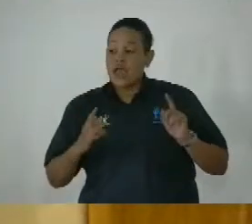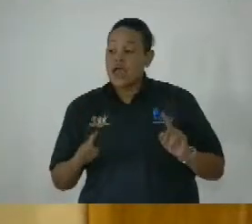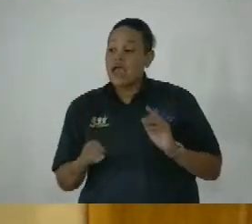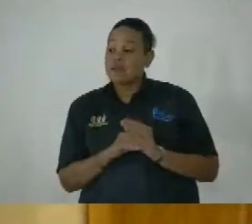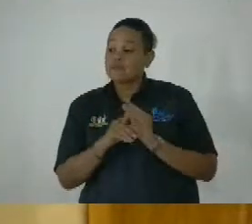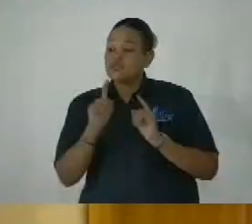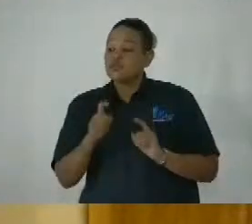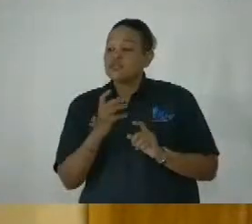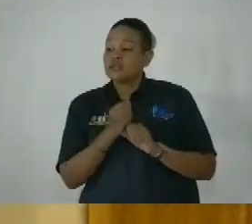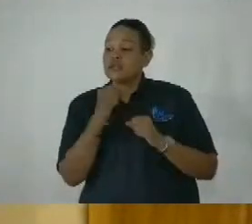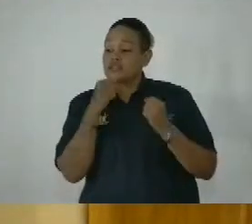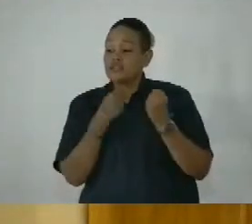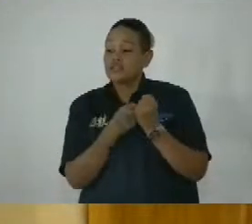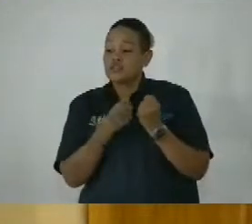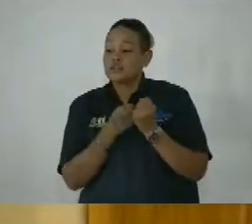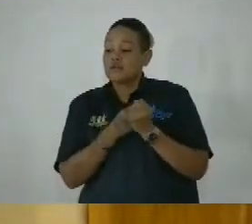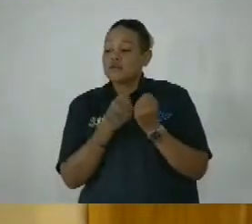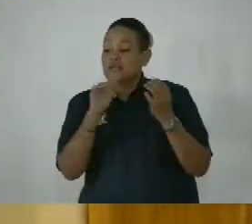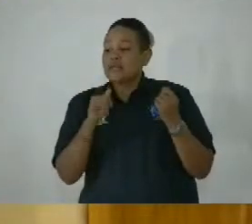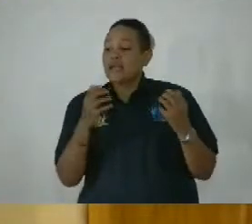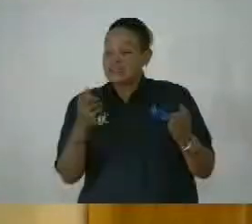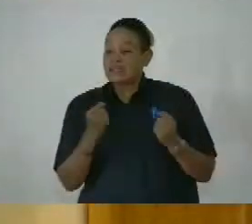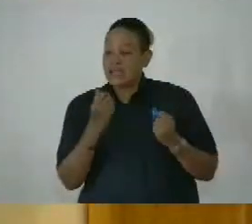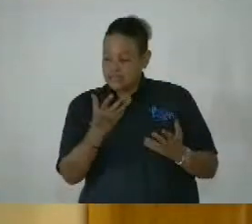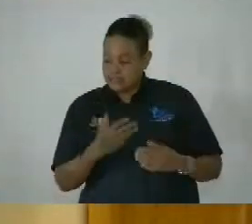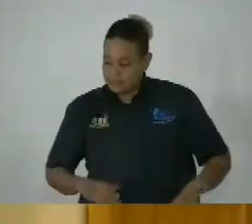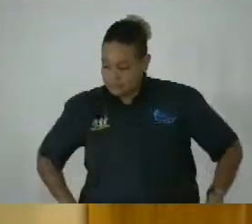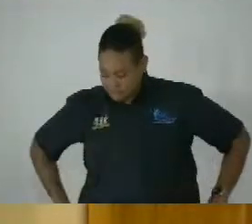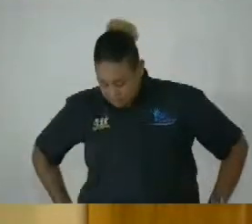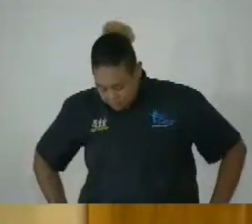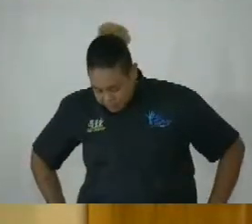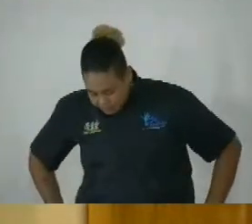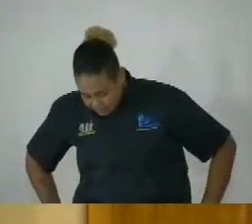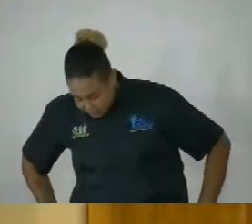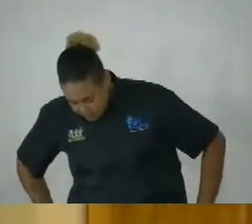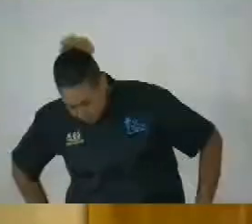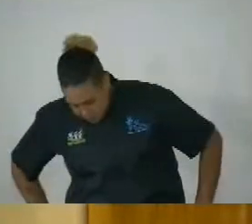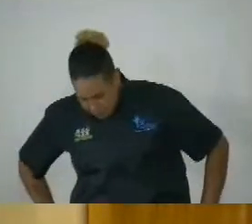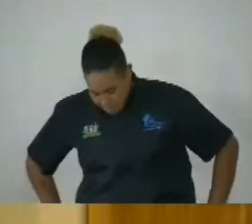deserve all the support they can do. They're working hard for us.